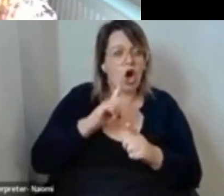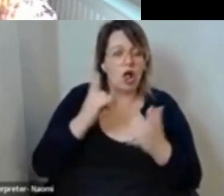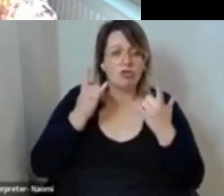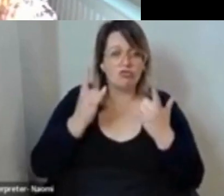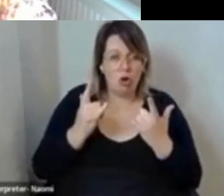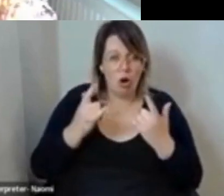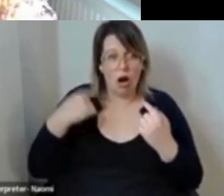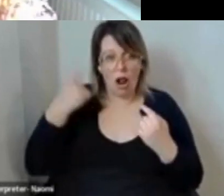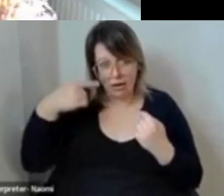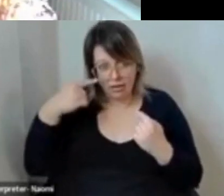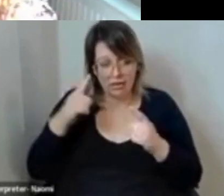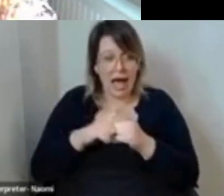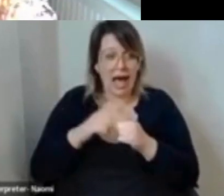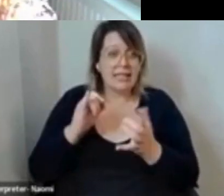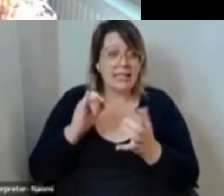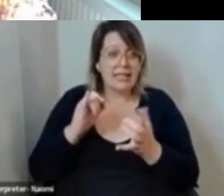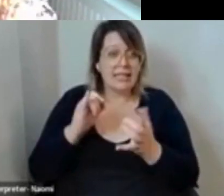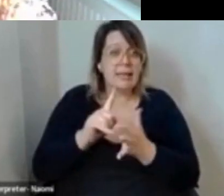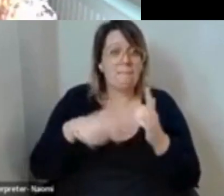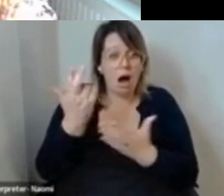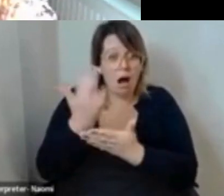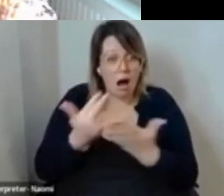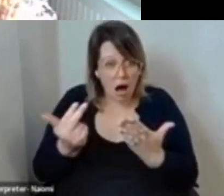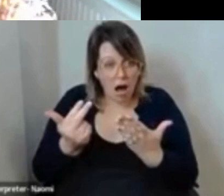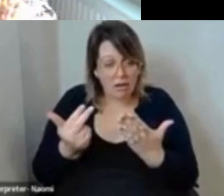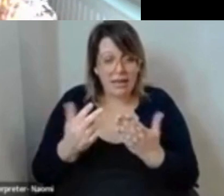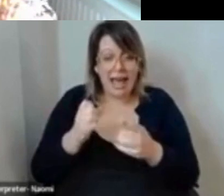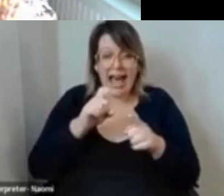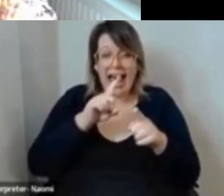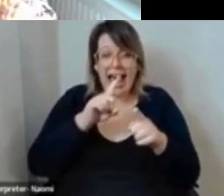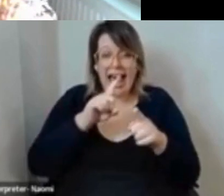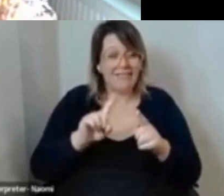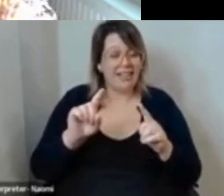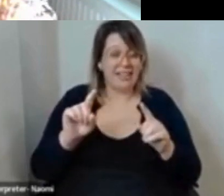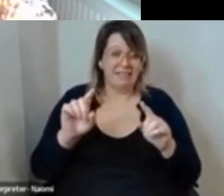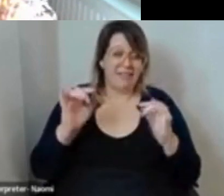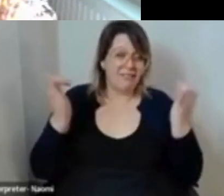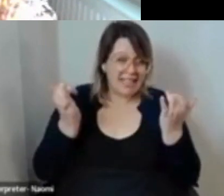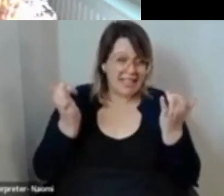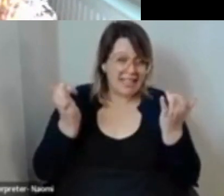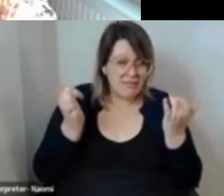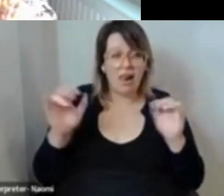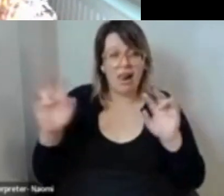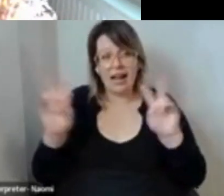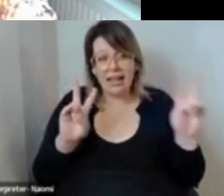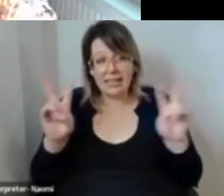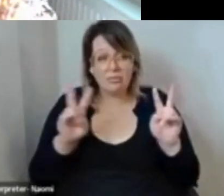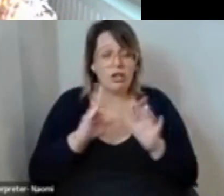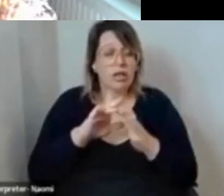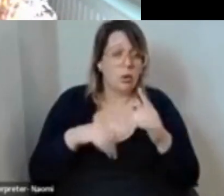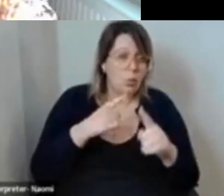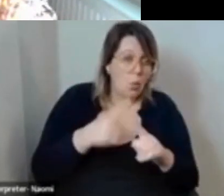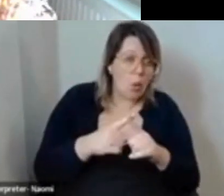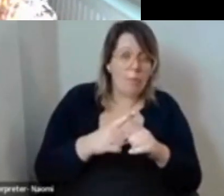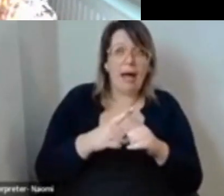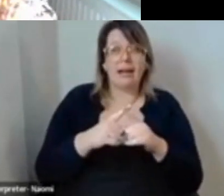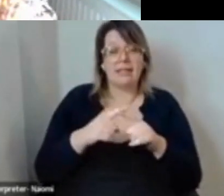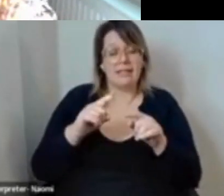Children, venues and festivals like Glastonbury, Womex, Alexandra Palace and the Curve Theatre in